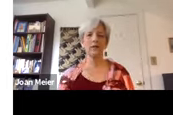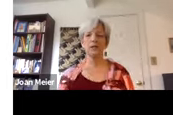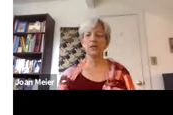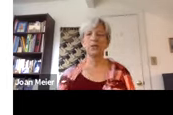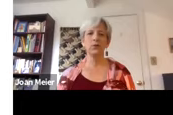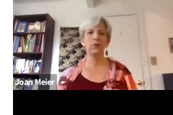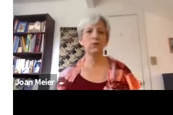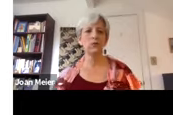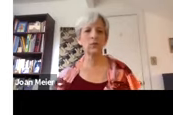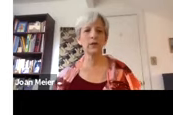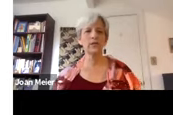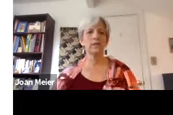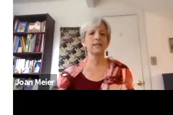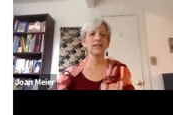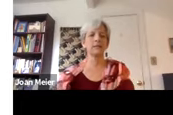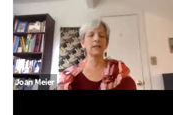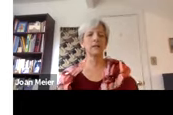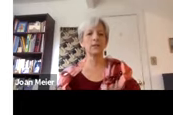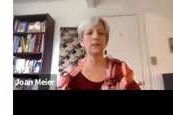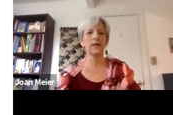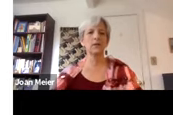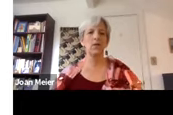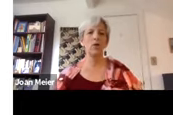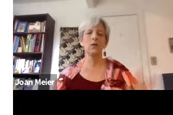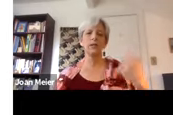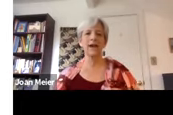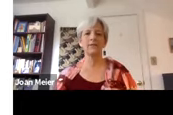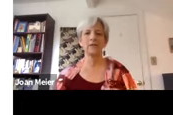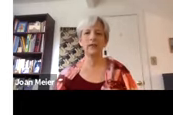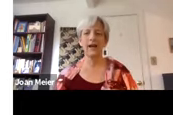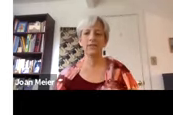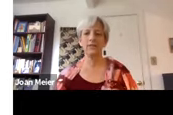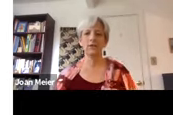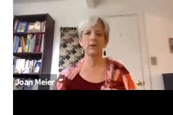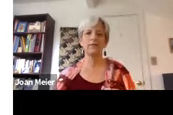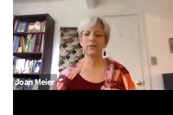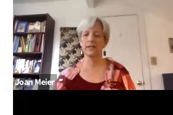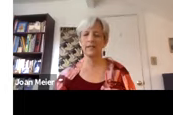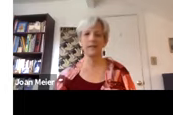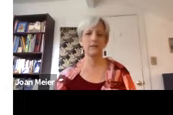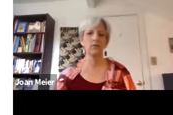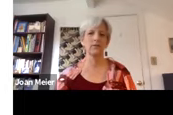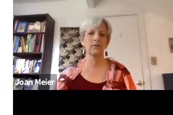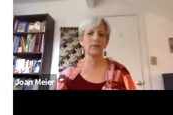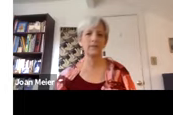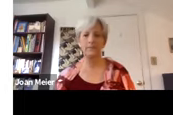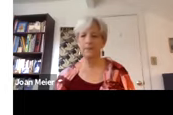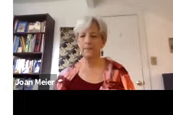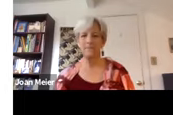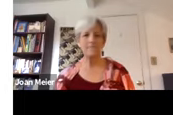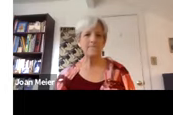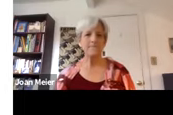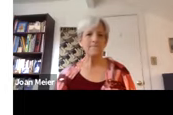out to courts accepting abuse claims almost half as often, 23%, less than a quarter of the time.